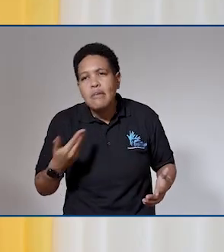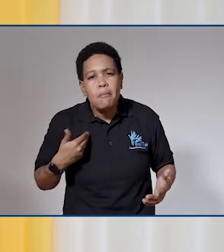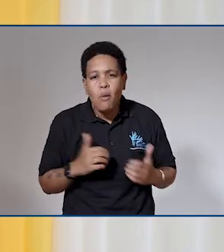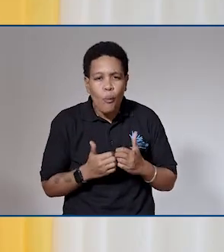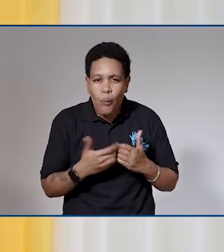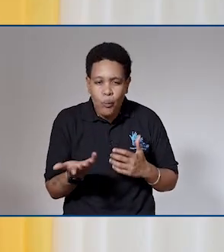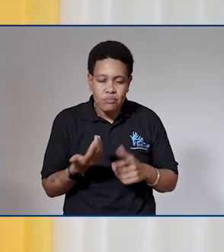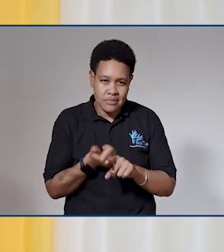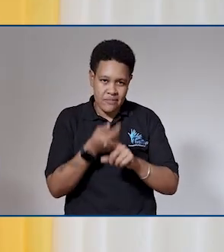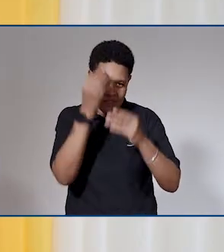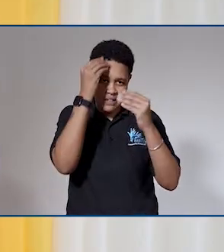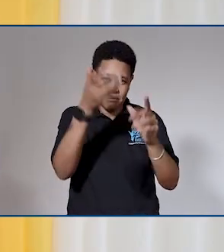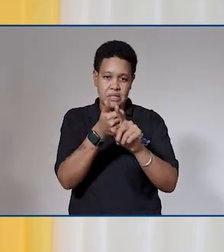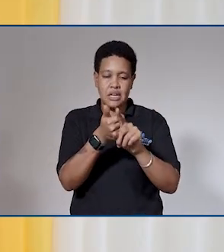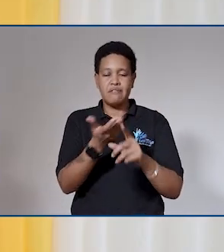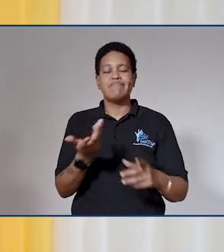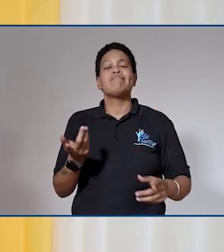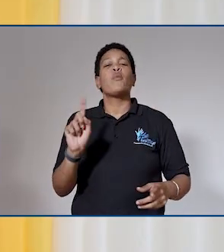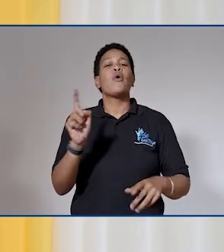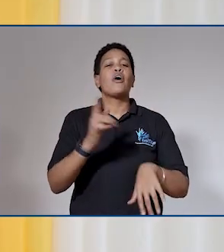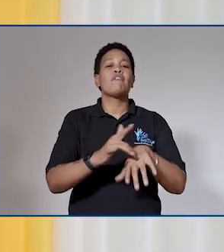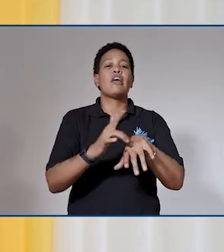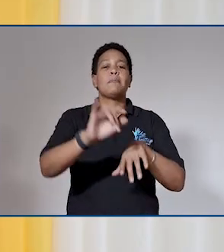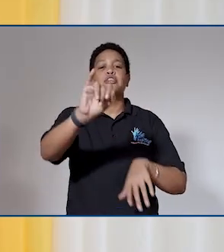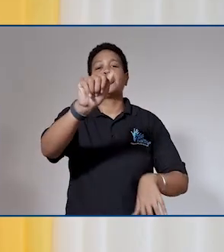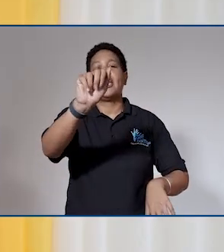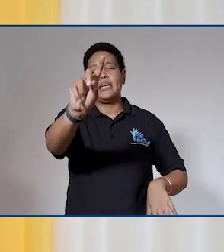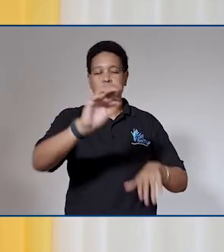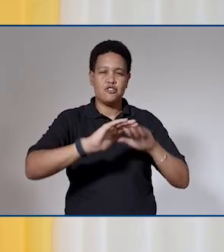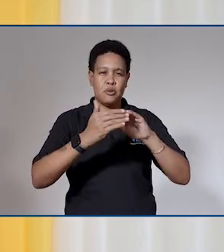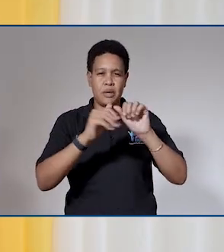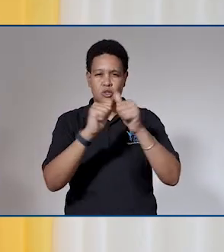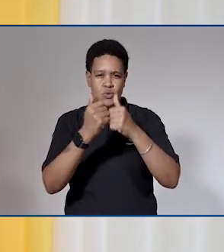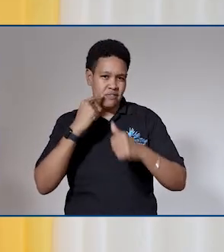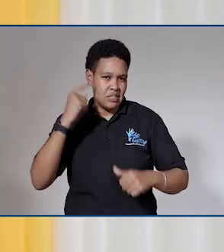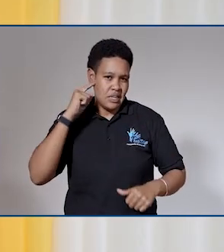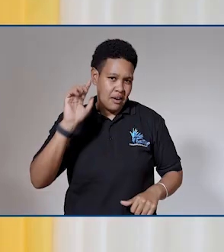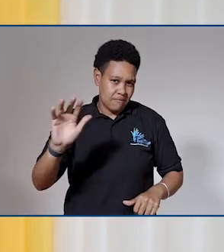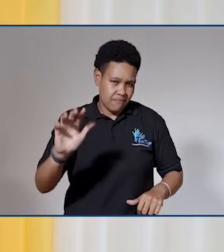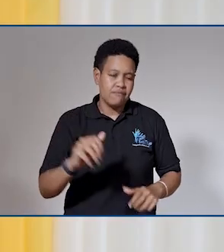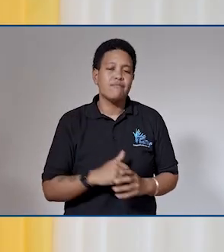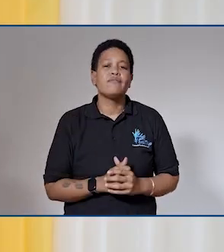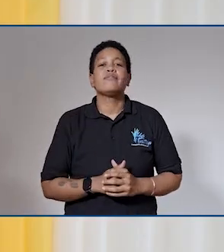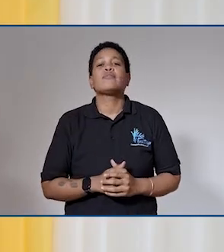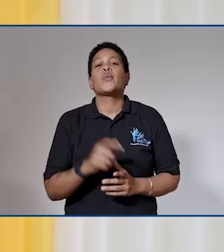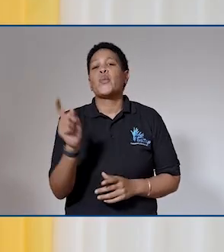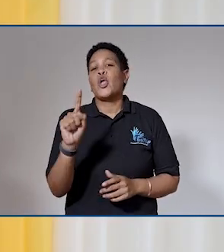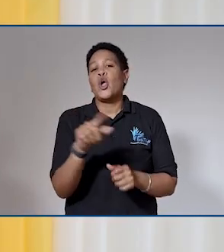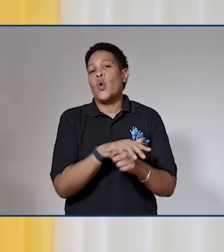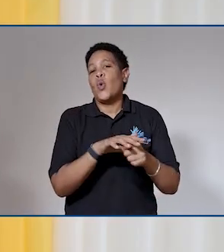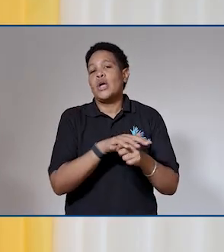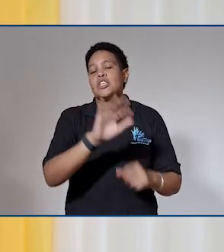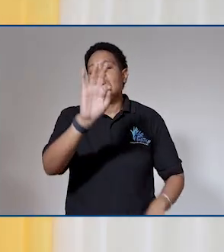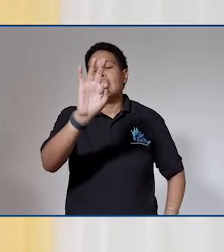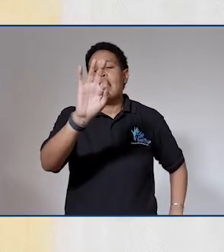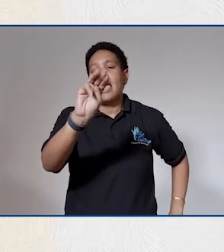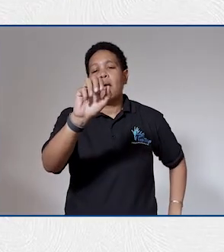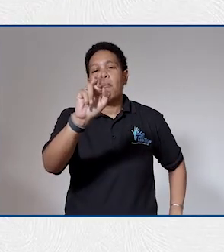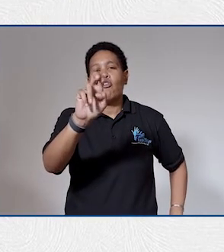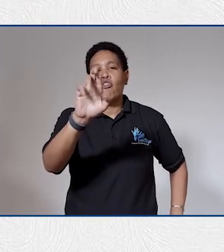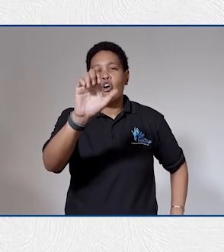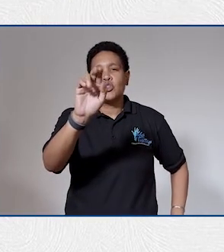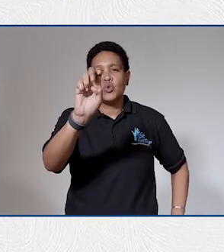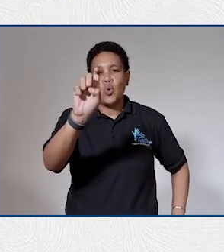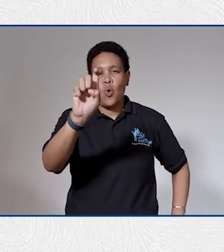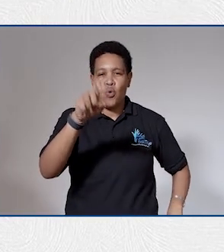information and help is available at the Jamaica Association for the Deaf, located 9 Mosquito Road with entrance